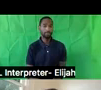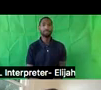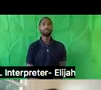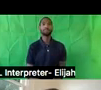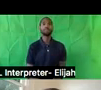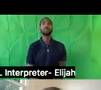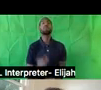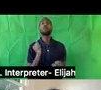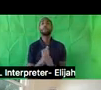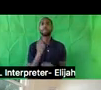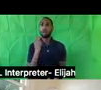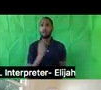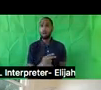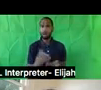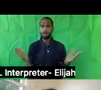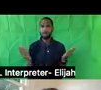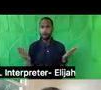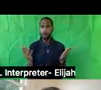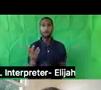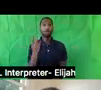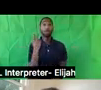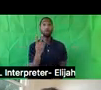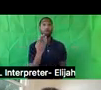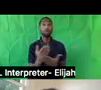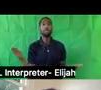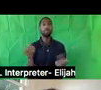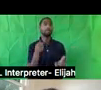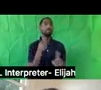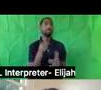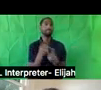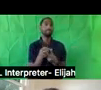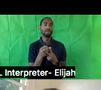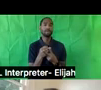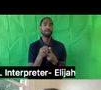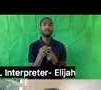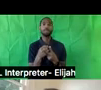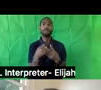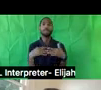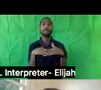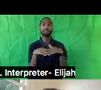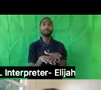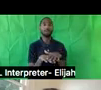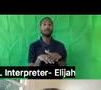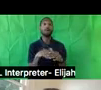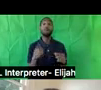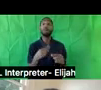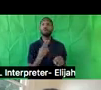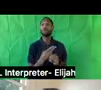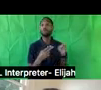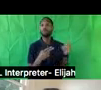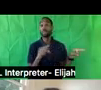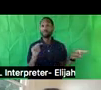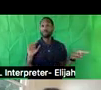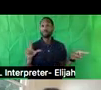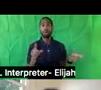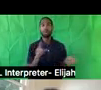it hard? The 2 things that make it hard dovetail into each other. When we're using this tool, it really,